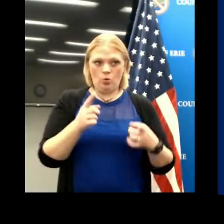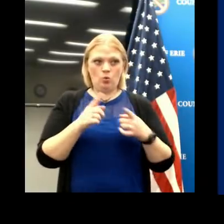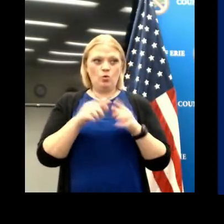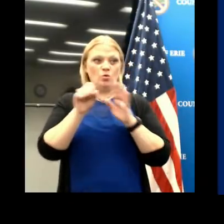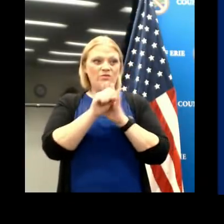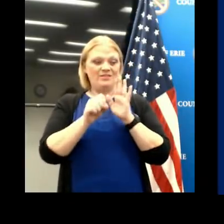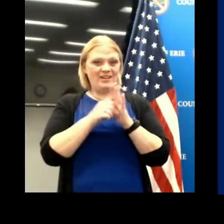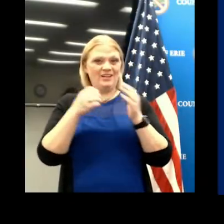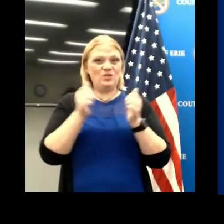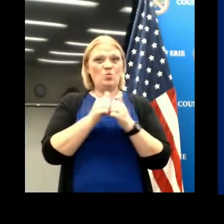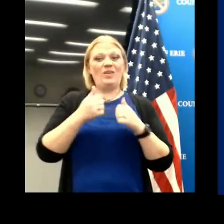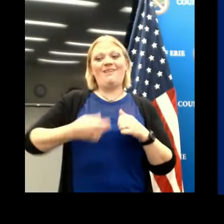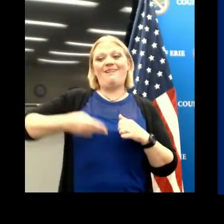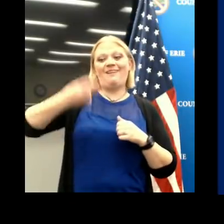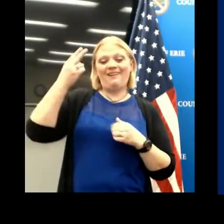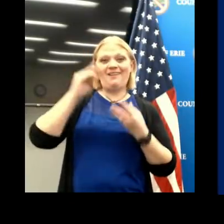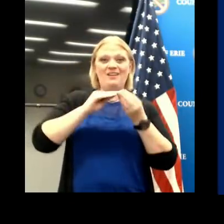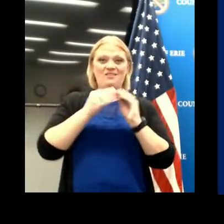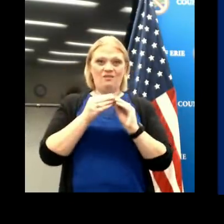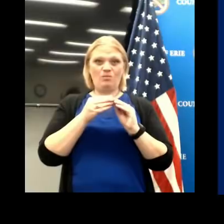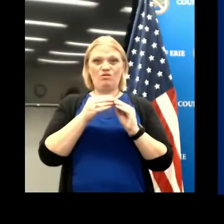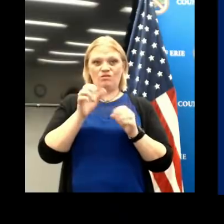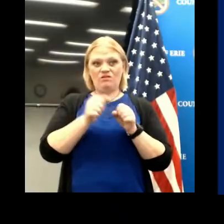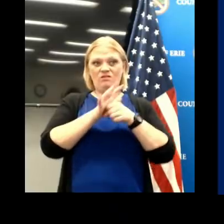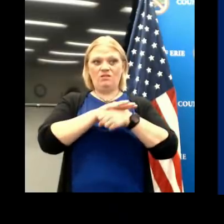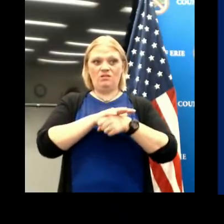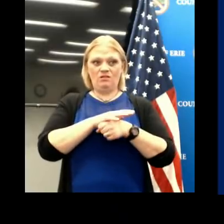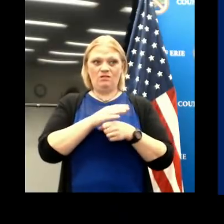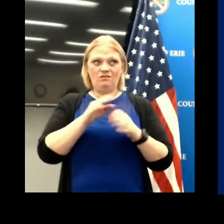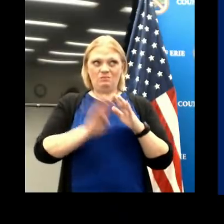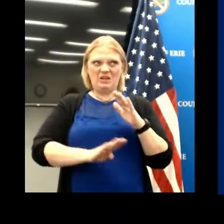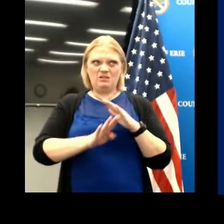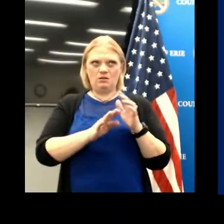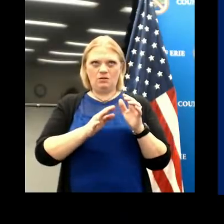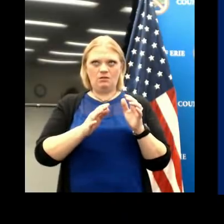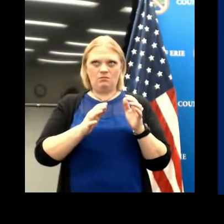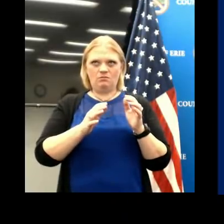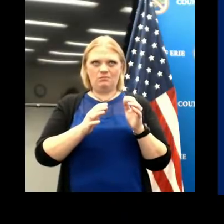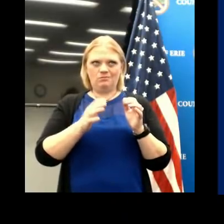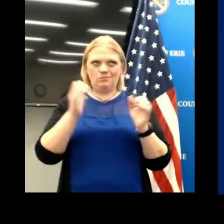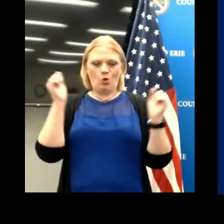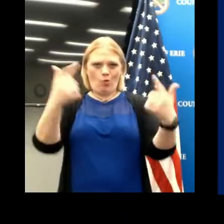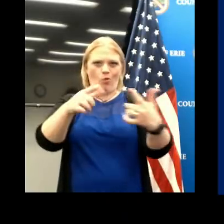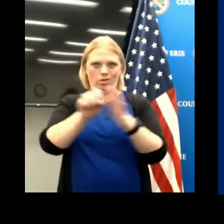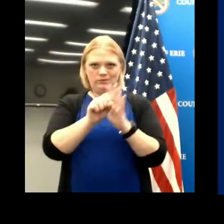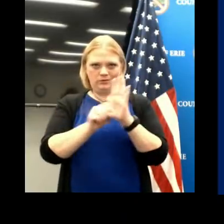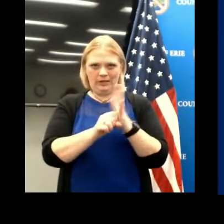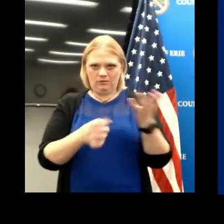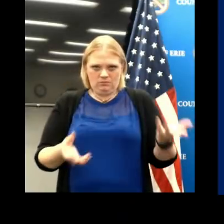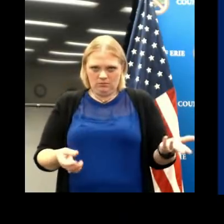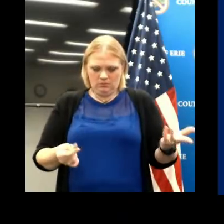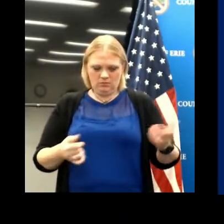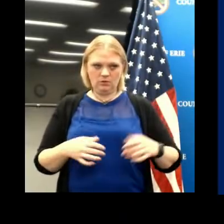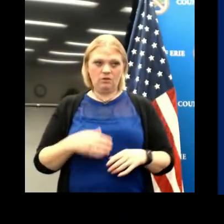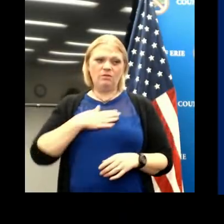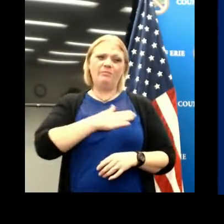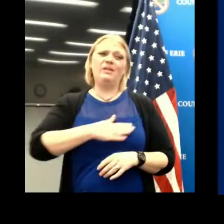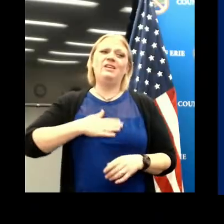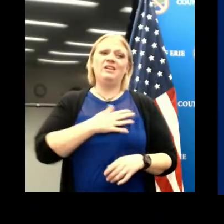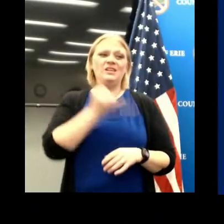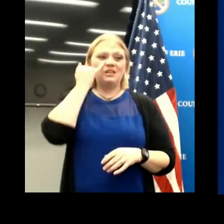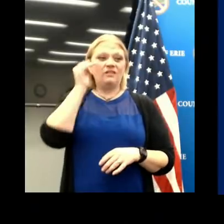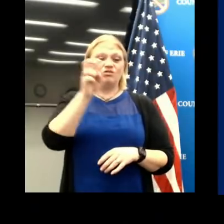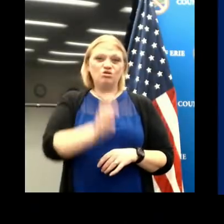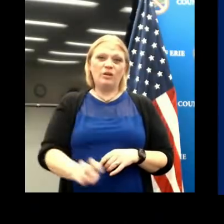of COVID-19 transmission, which is basically almost every state outside of New York State. So please, if you're going to